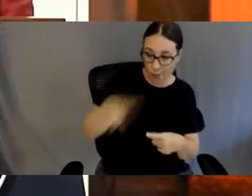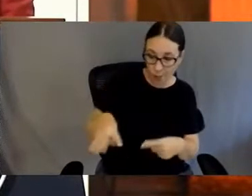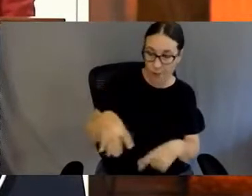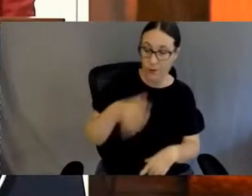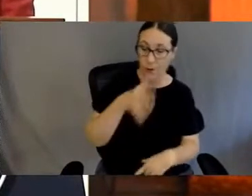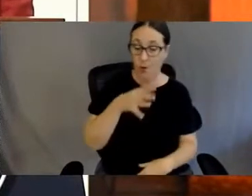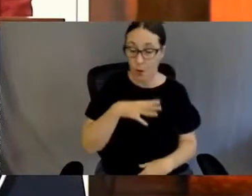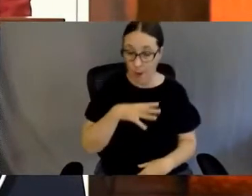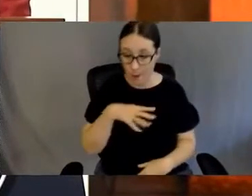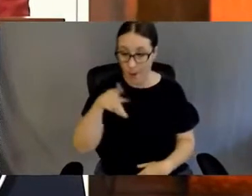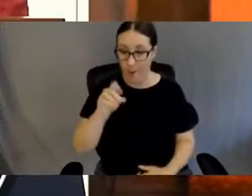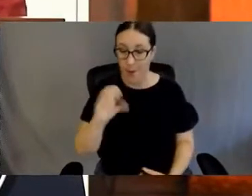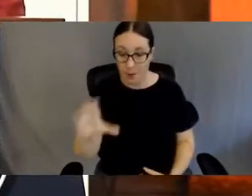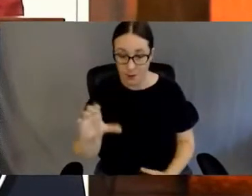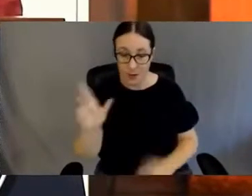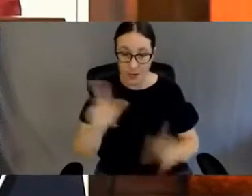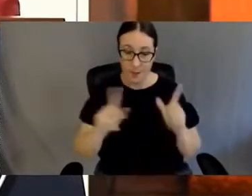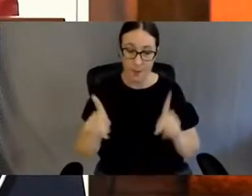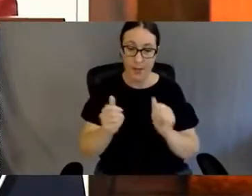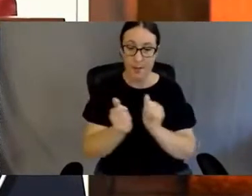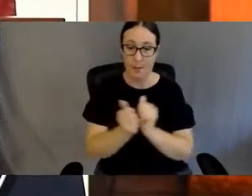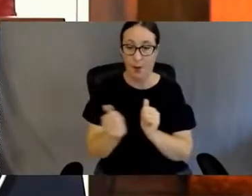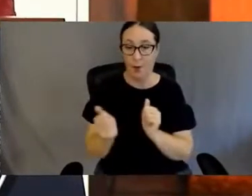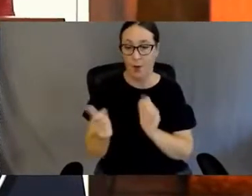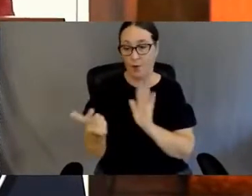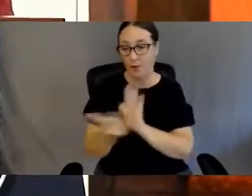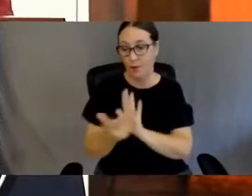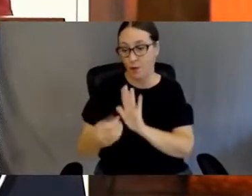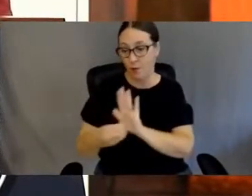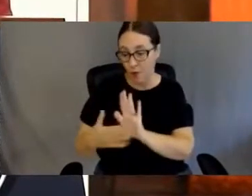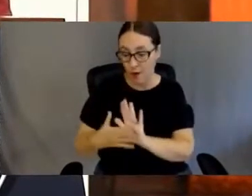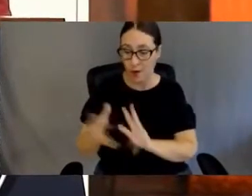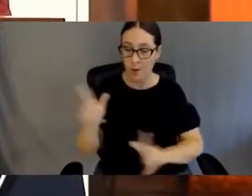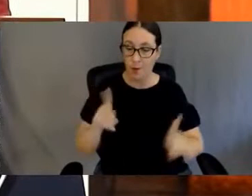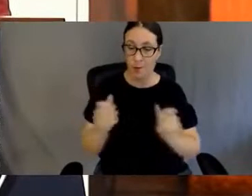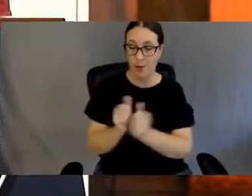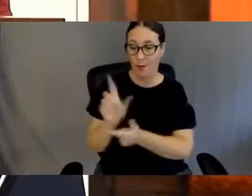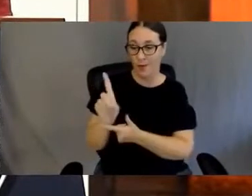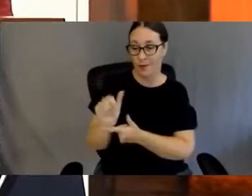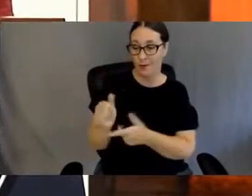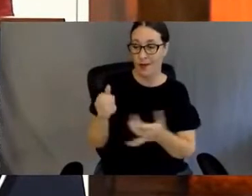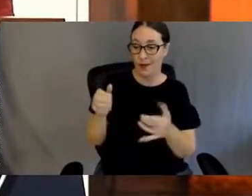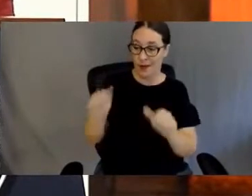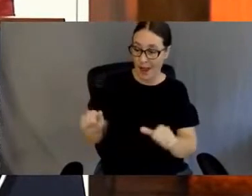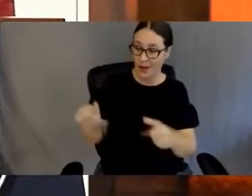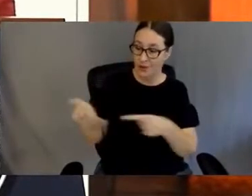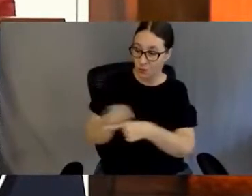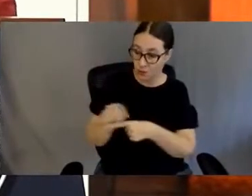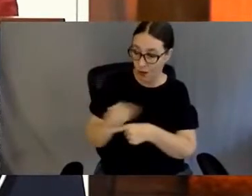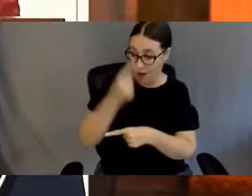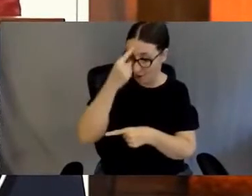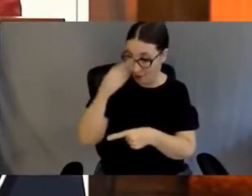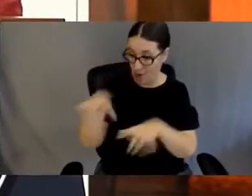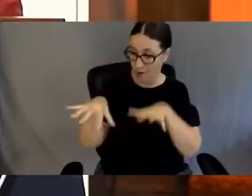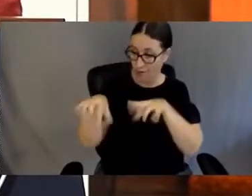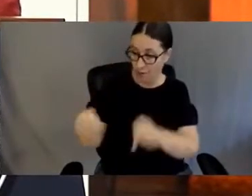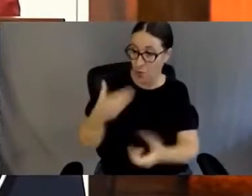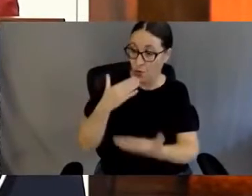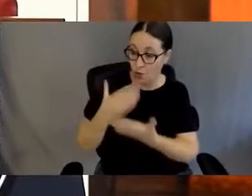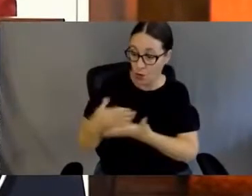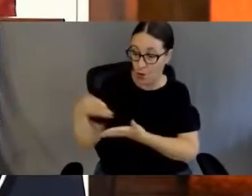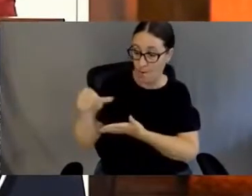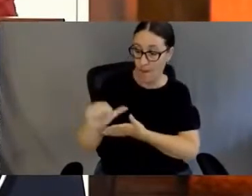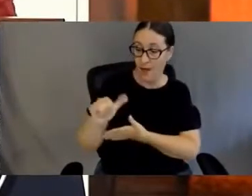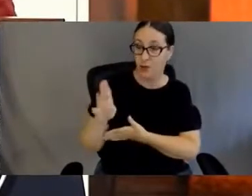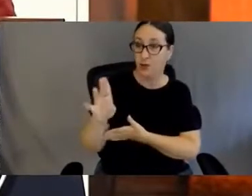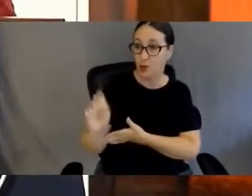people with criminal records, people with disabilities, can train for and secure the good-paying jobs